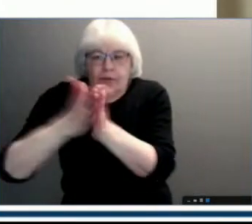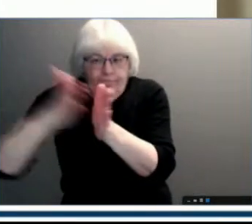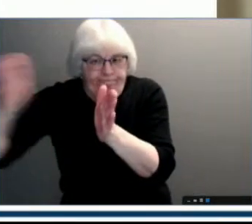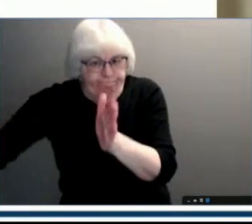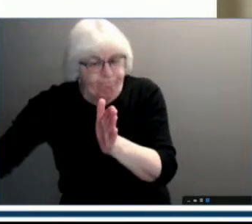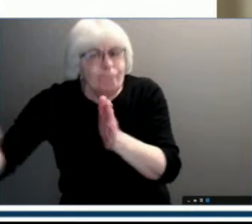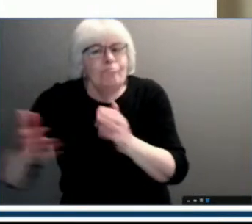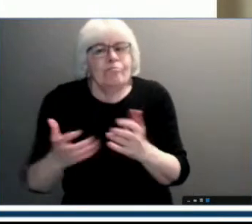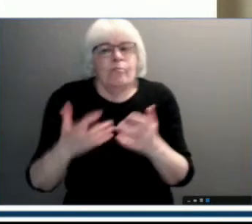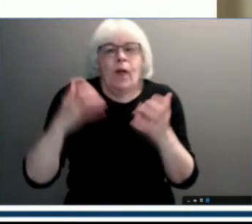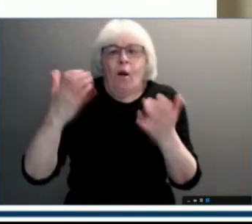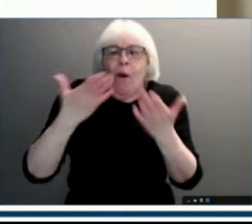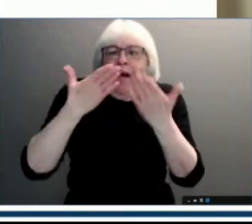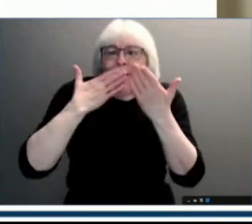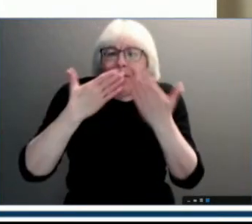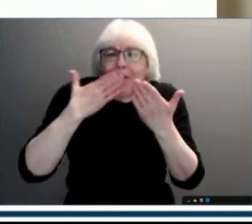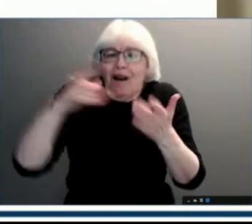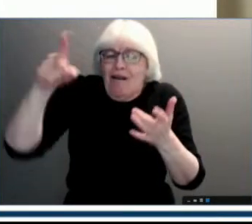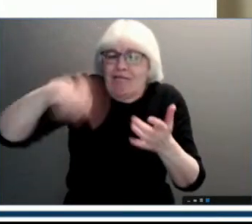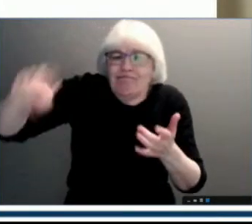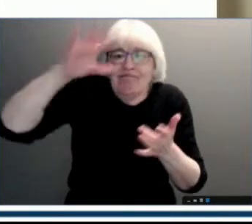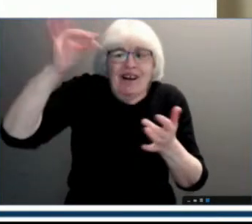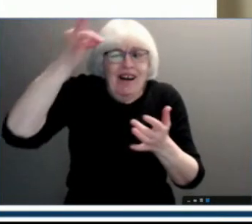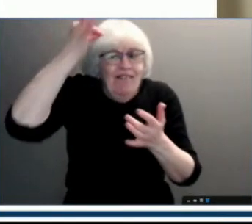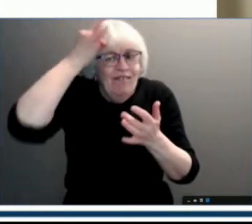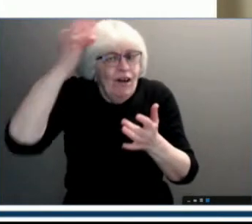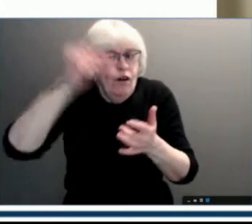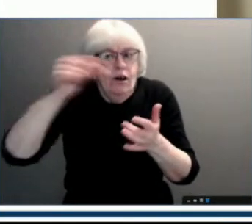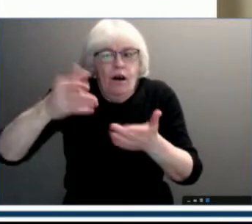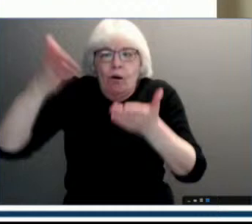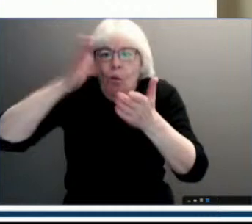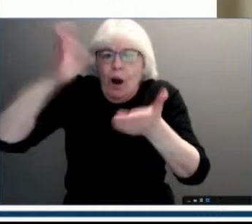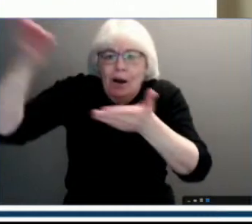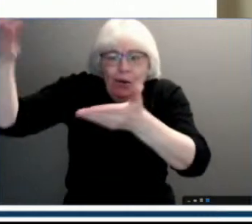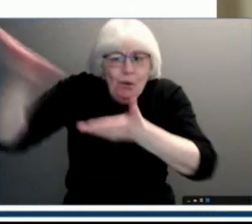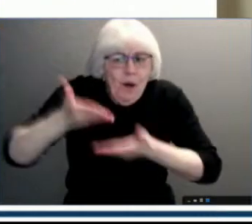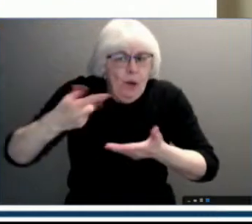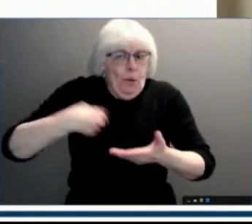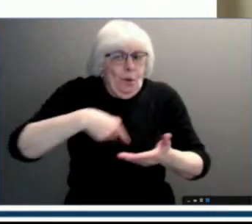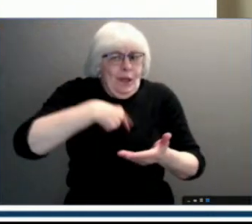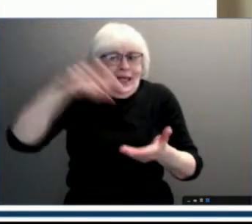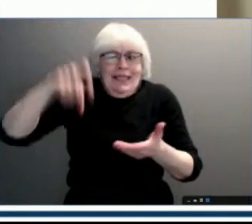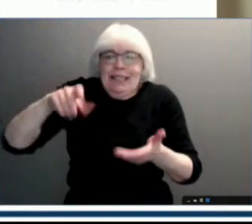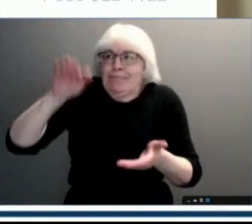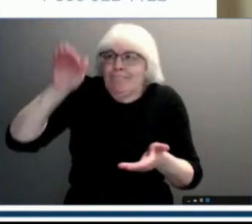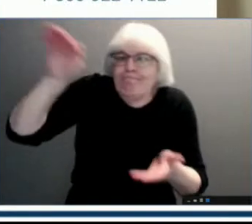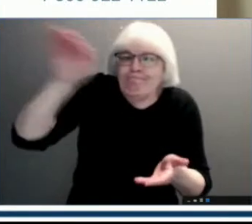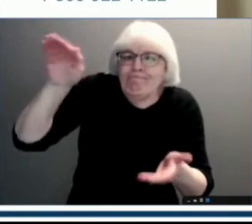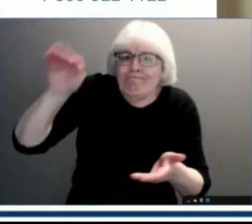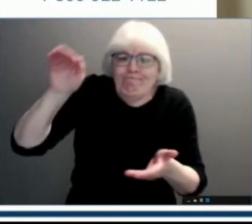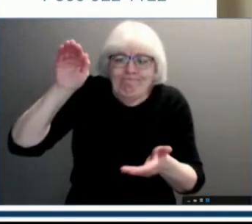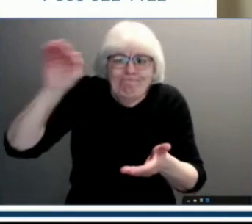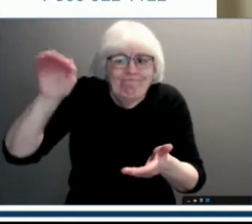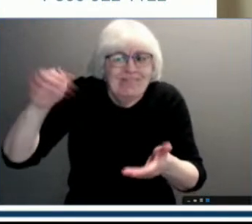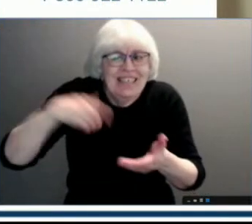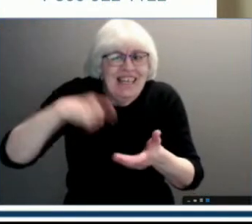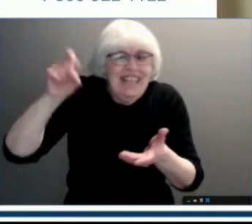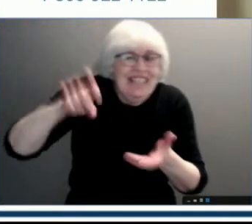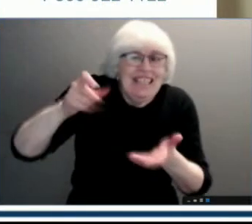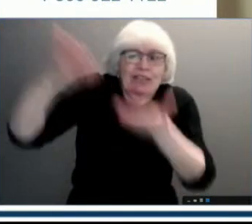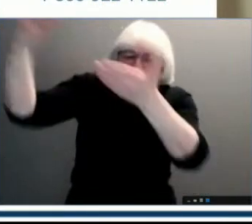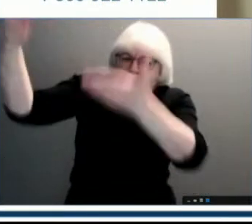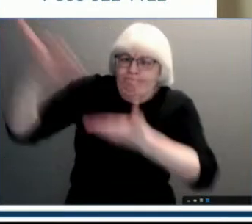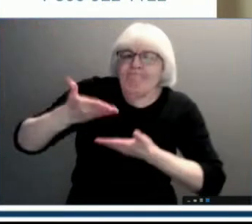coming through with the supplies we need. We reached out to the federal government. We made an ask. There's been a number of discussions. They've been extremely